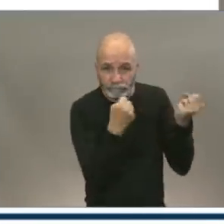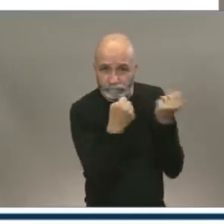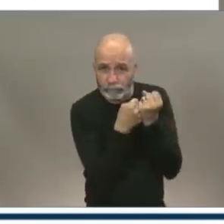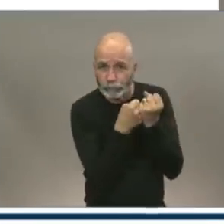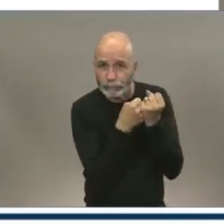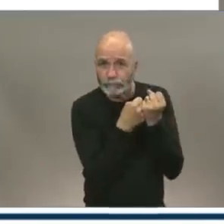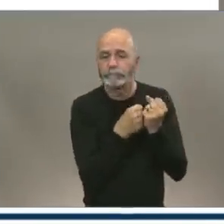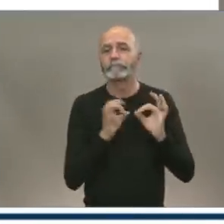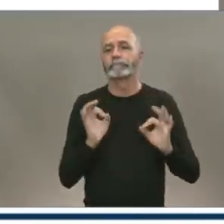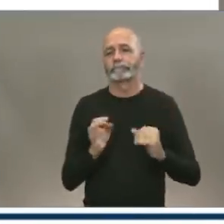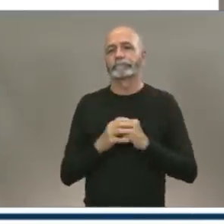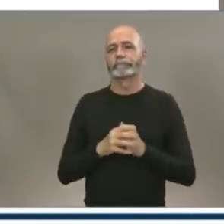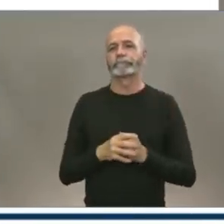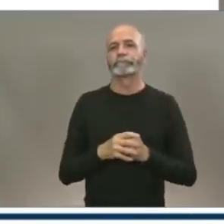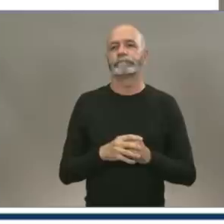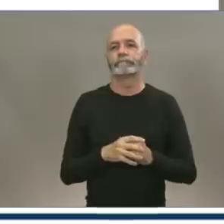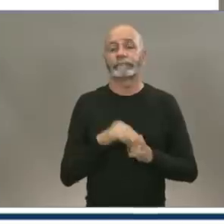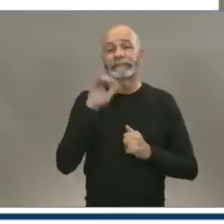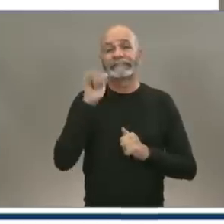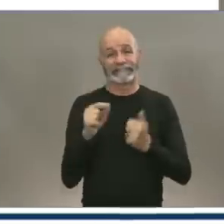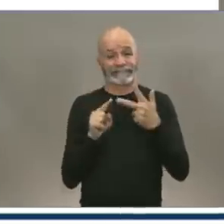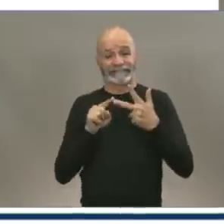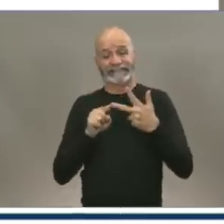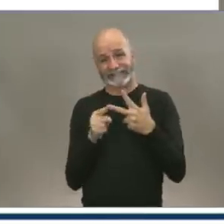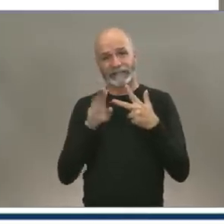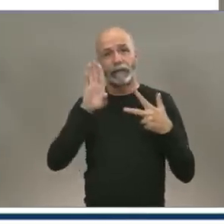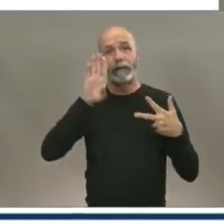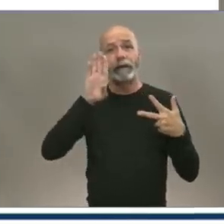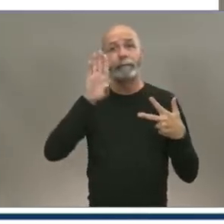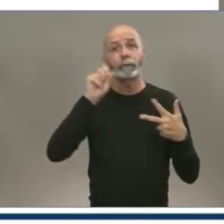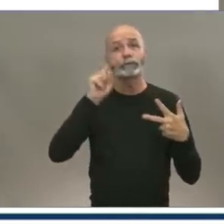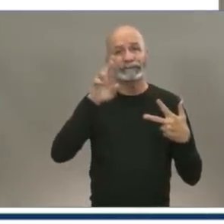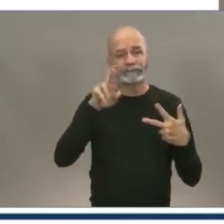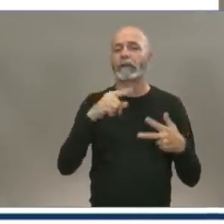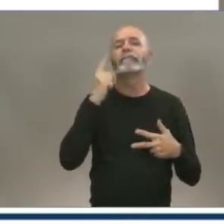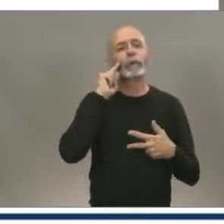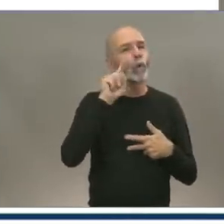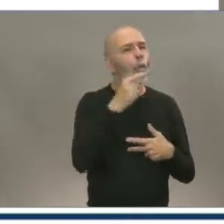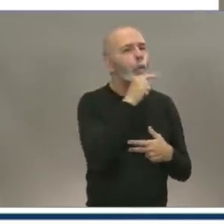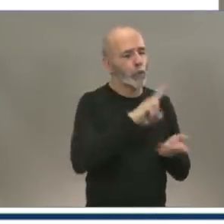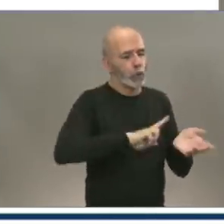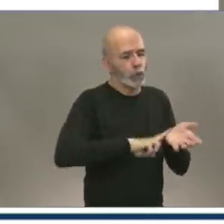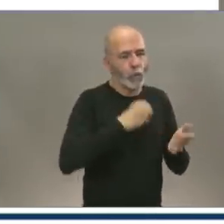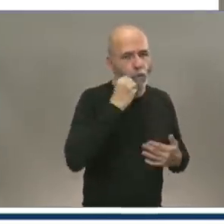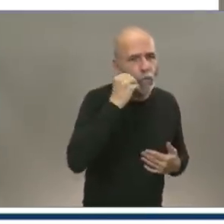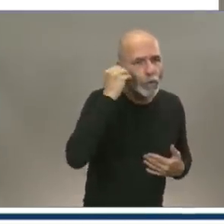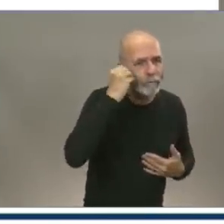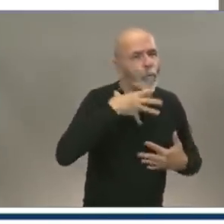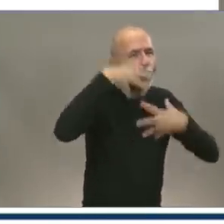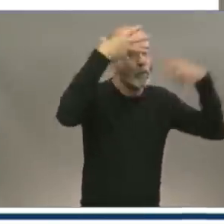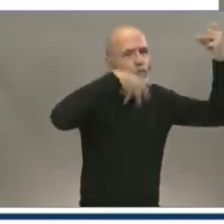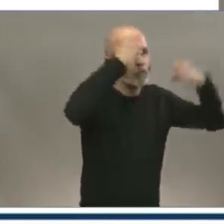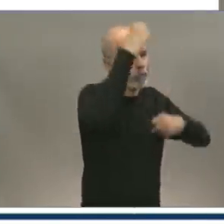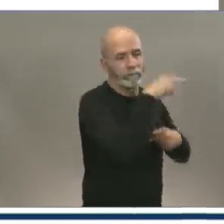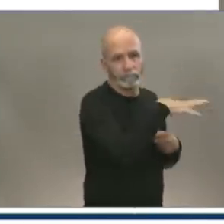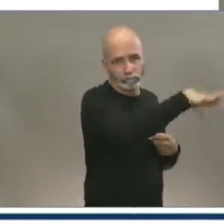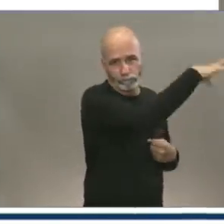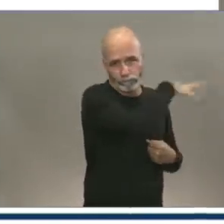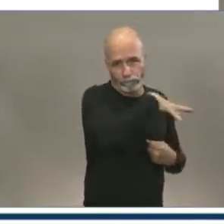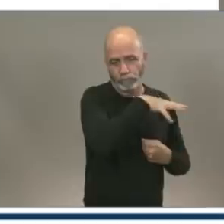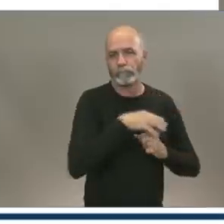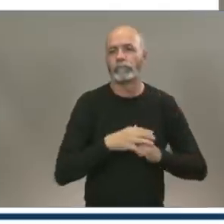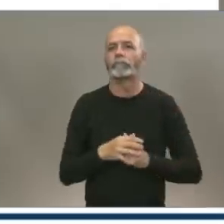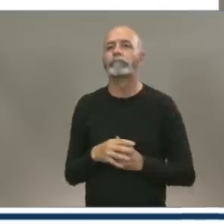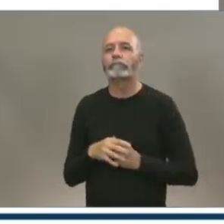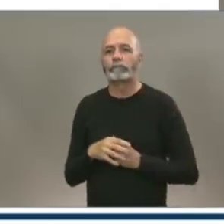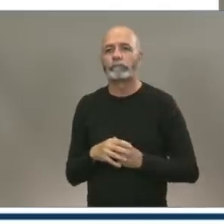And the booster doses continue to roll out in long-term care facilities across the province. And in addition to the residents,